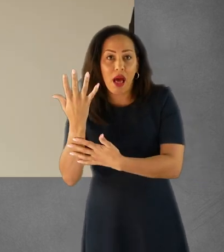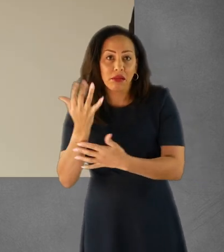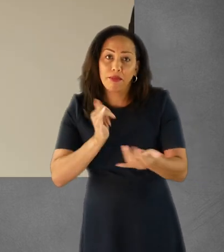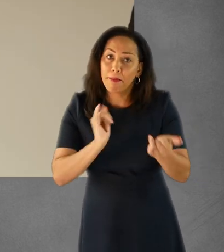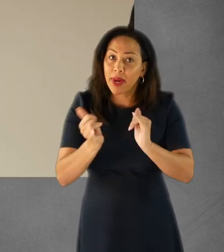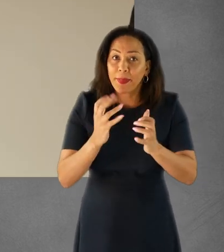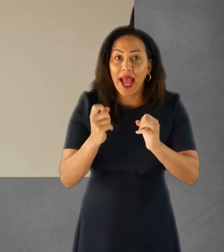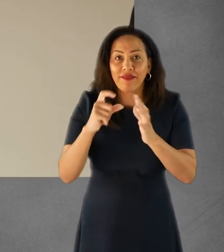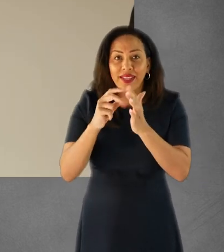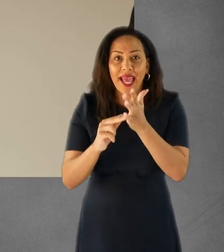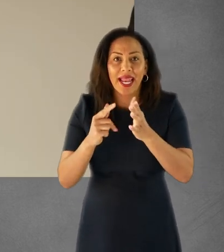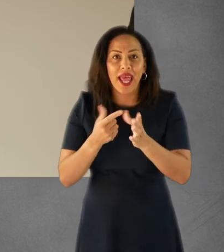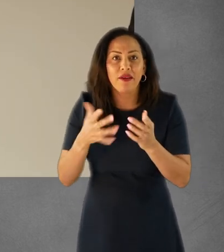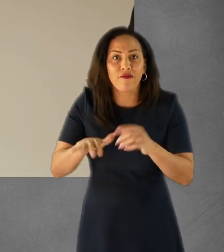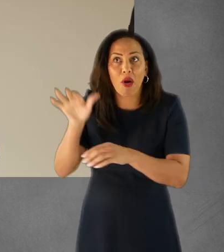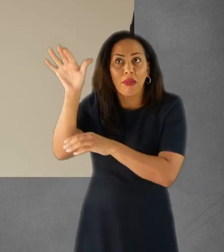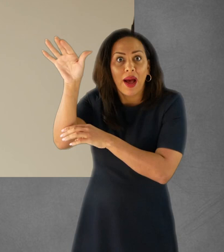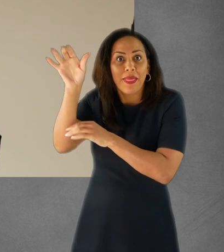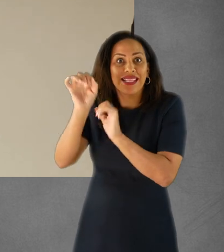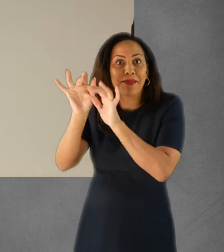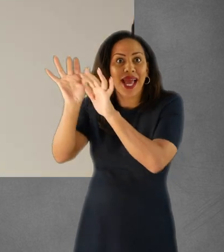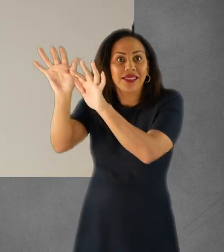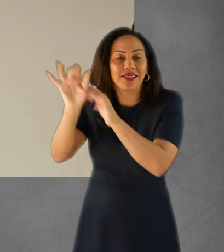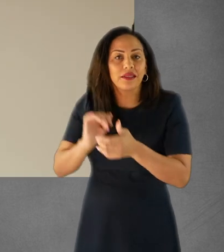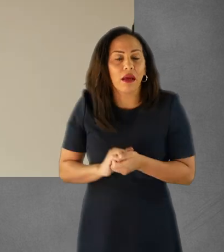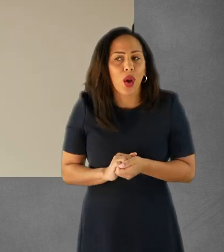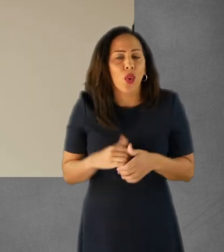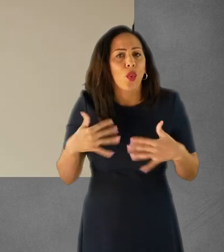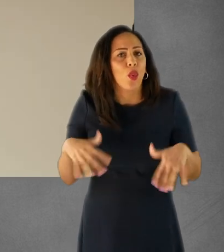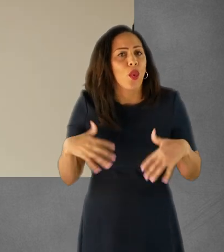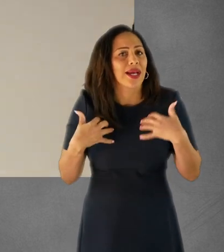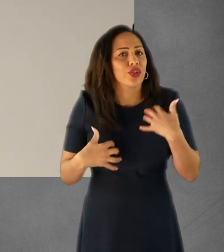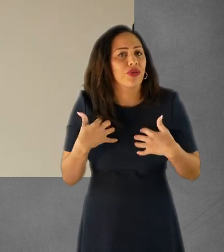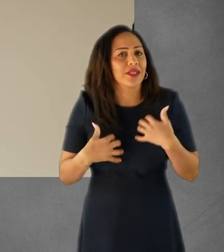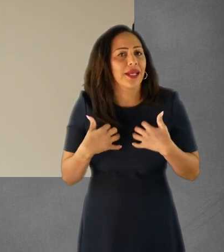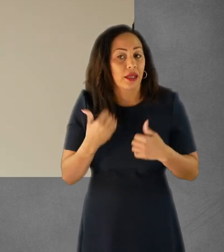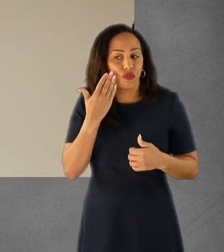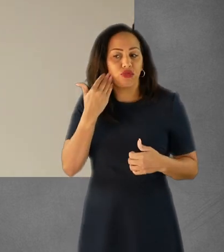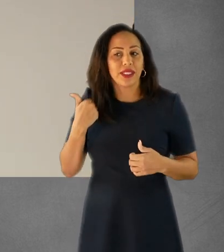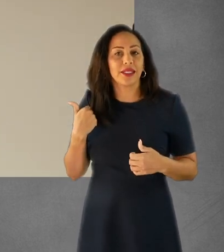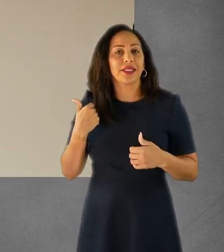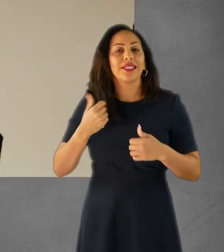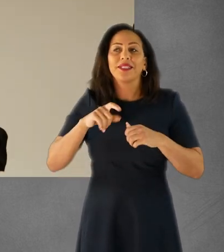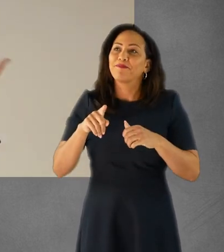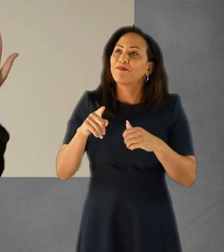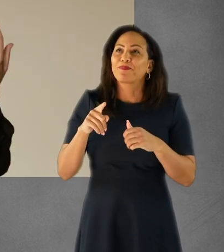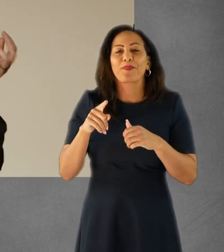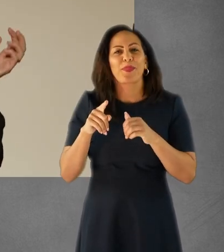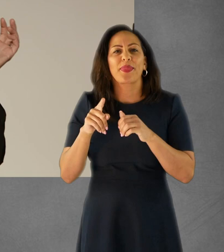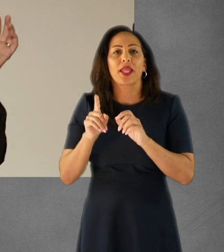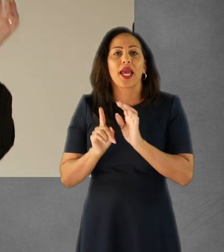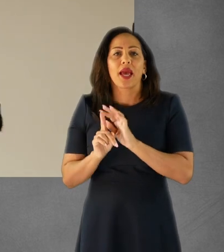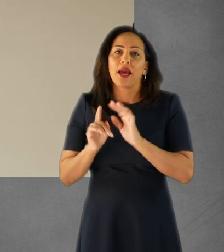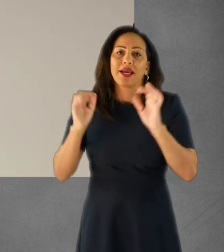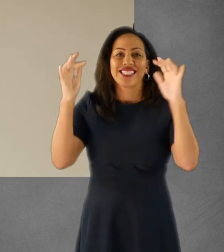extraterrestrial DNA was also kind of interesting in light of I don't know, recent space race and this kind